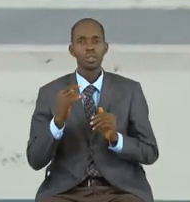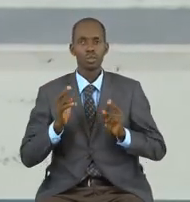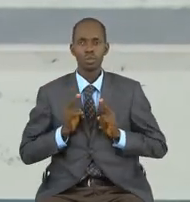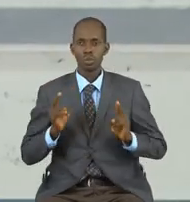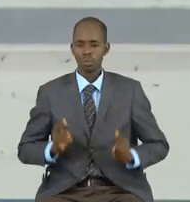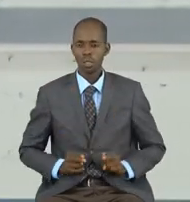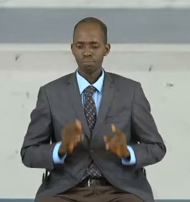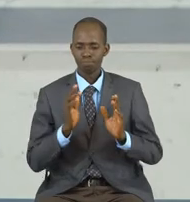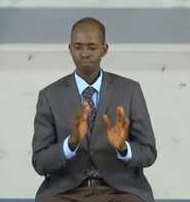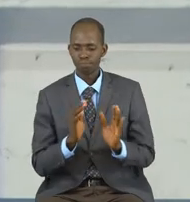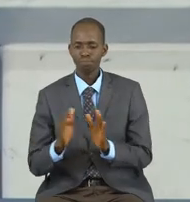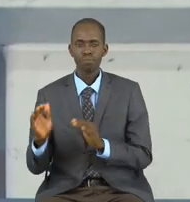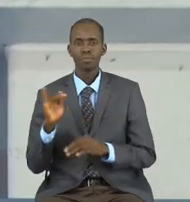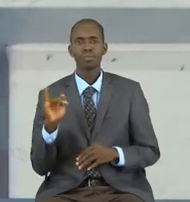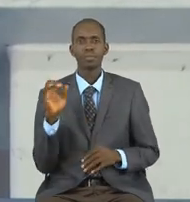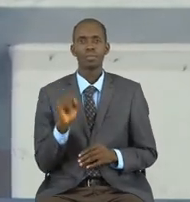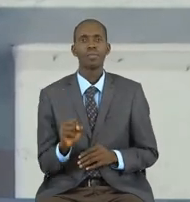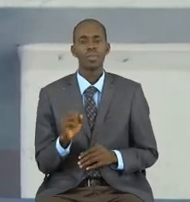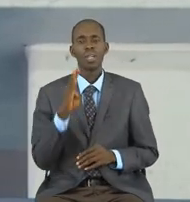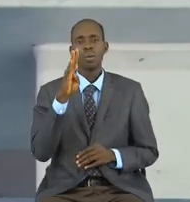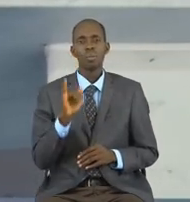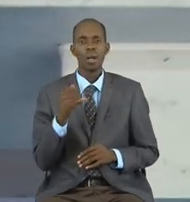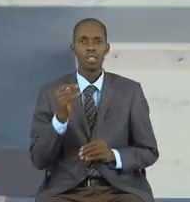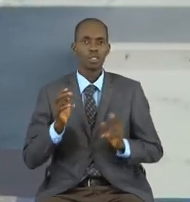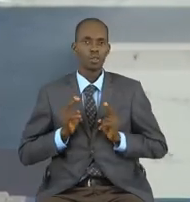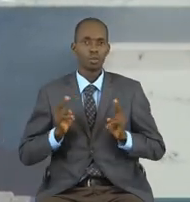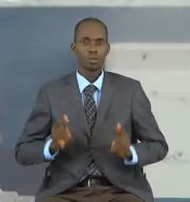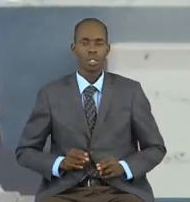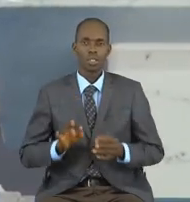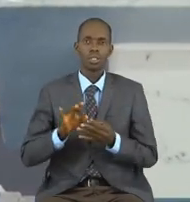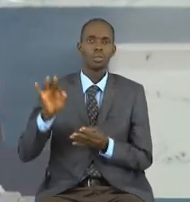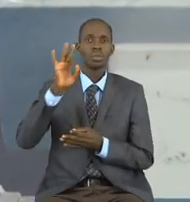strategy, by the human spirit.